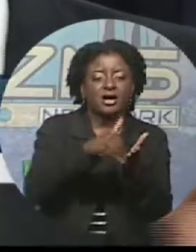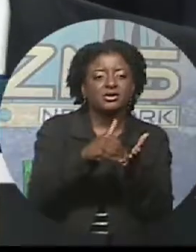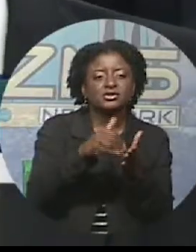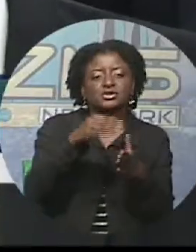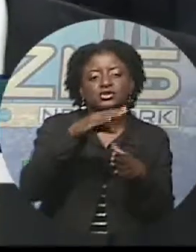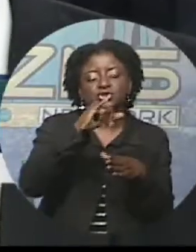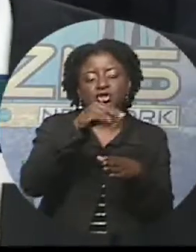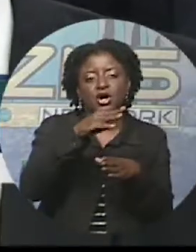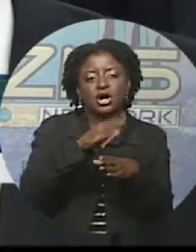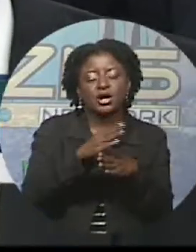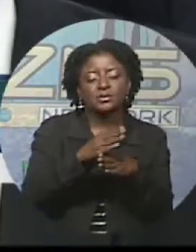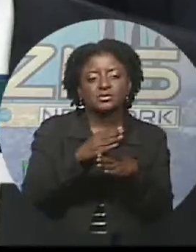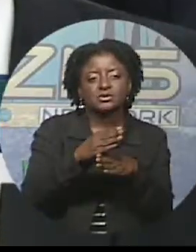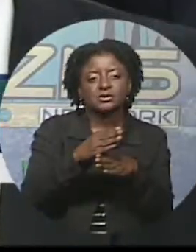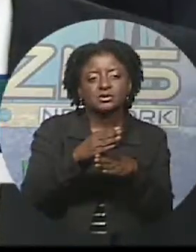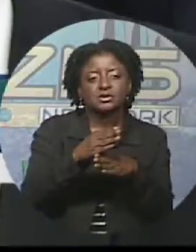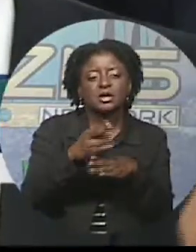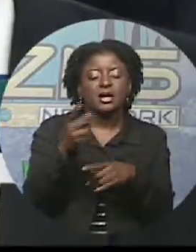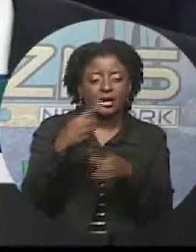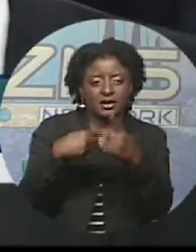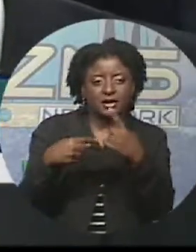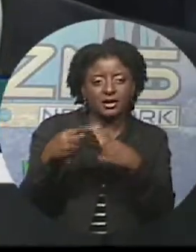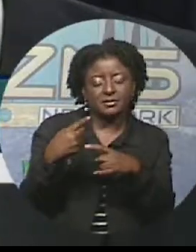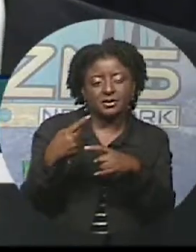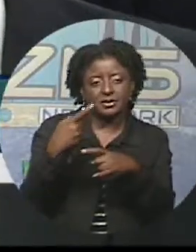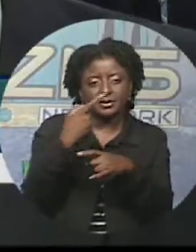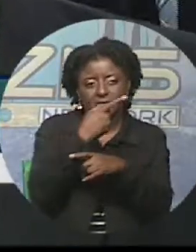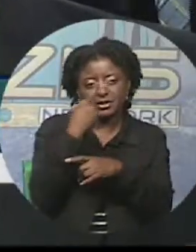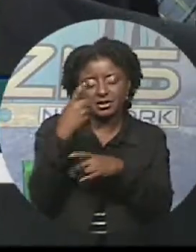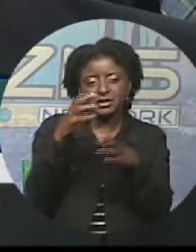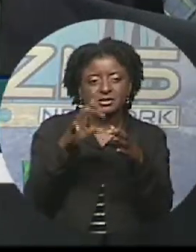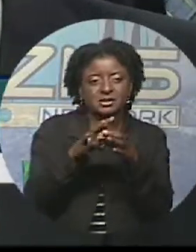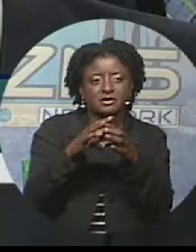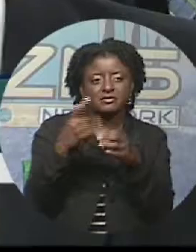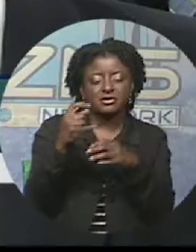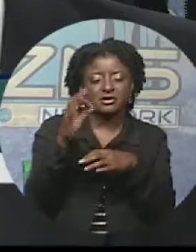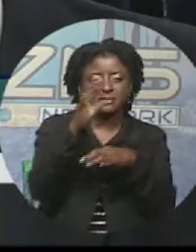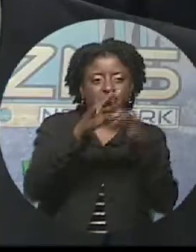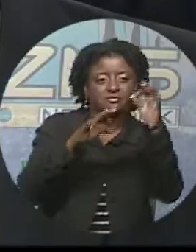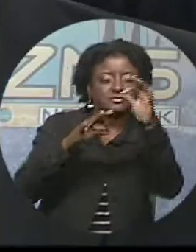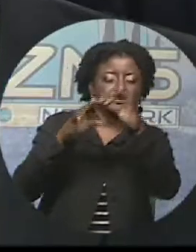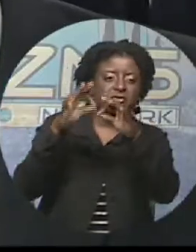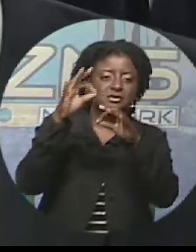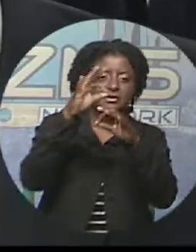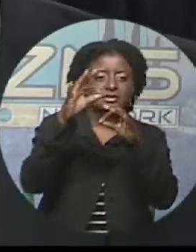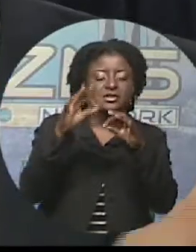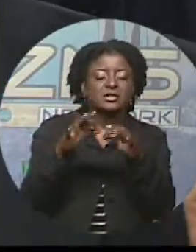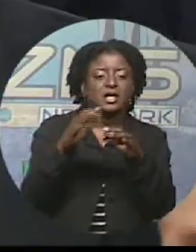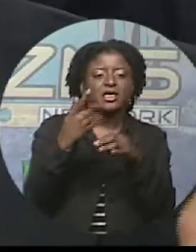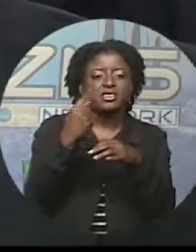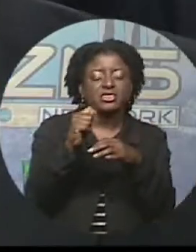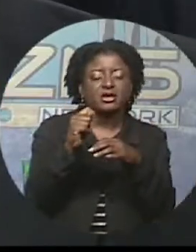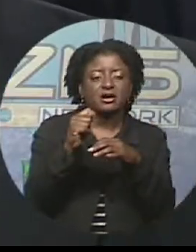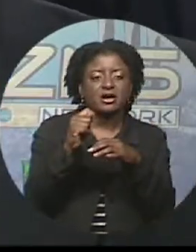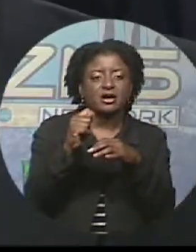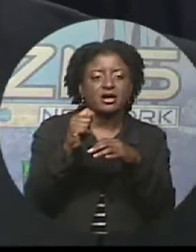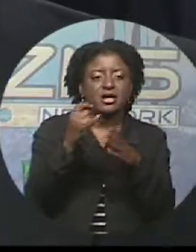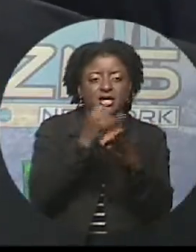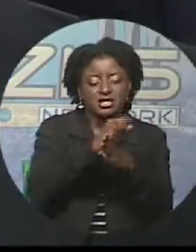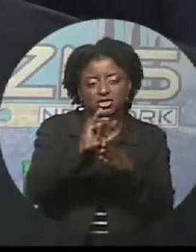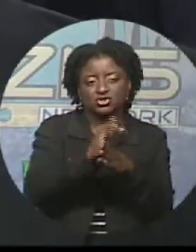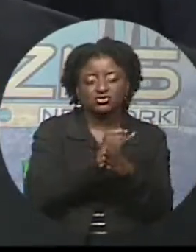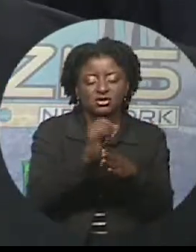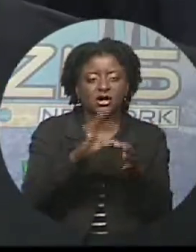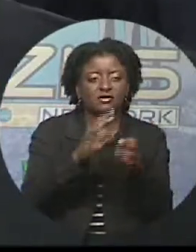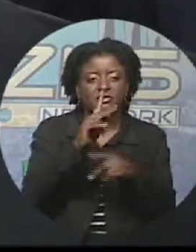right somewhere here in Abaco because of the infrastructure, because of the industry of the people, and because of the beauty of the